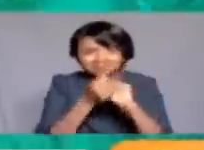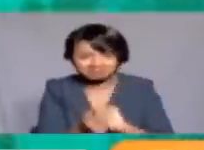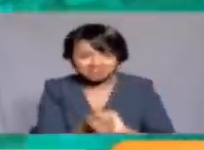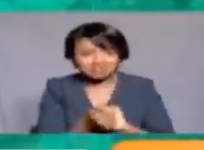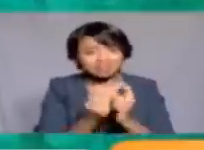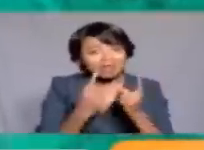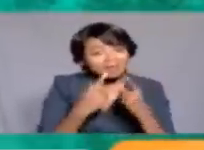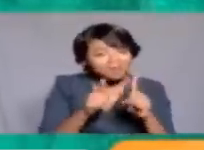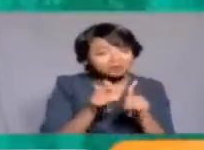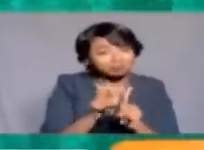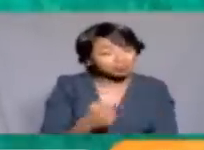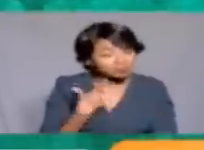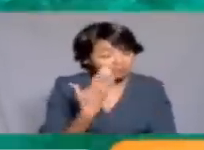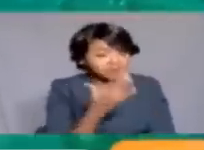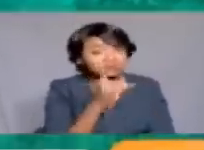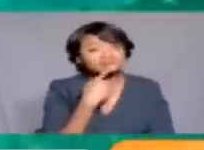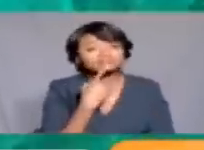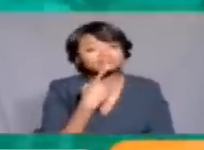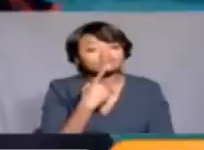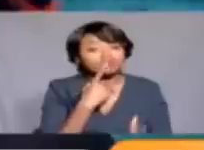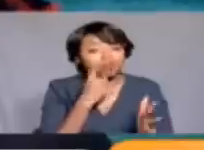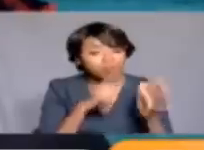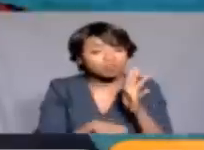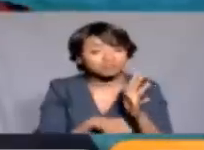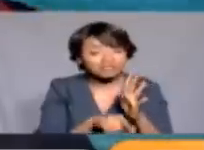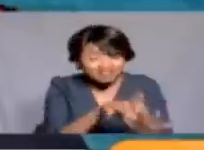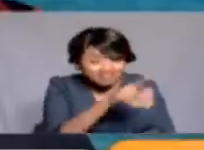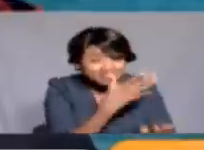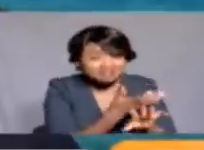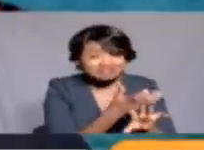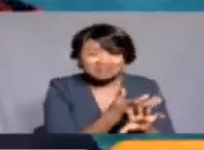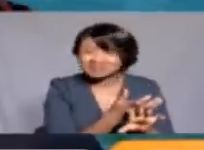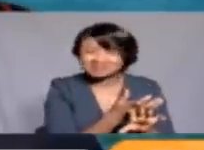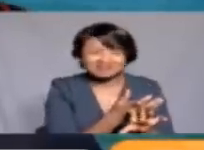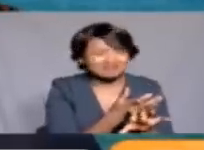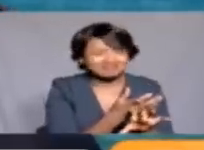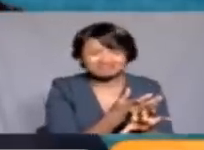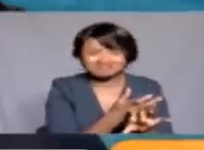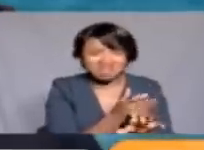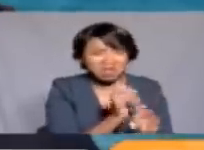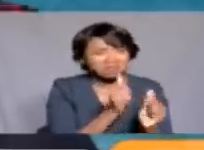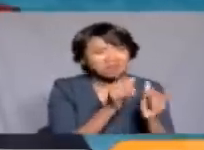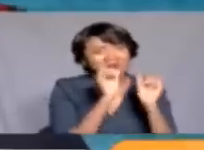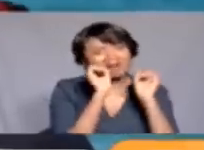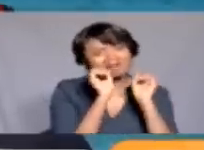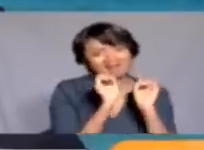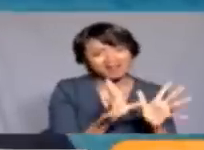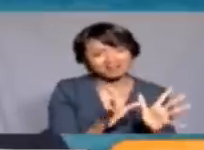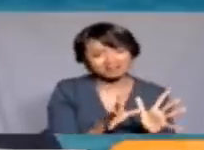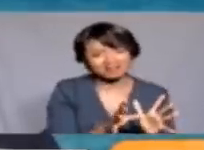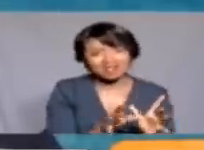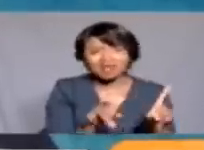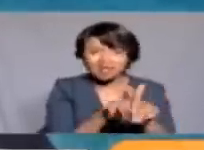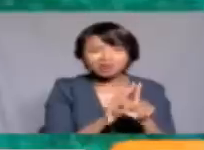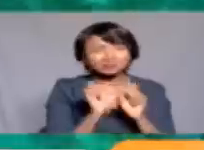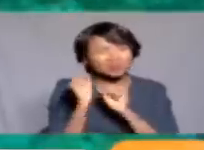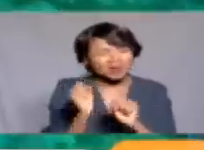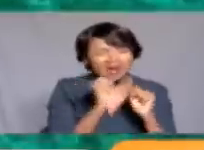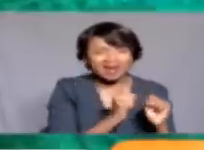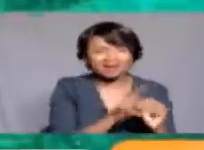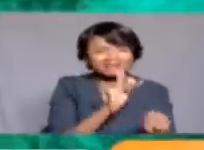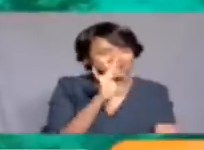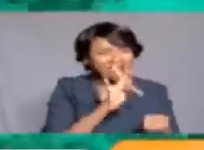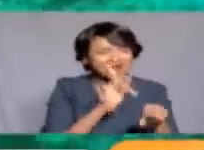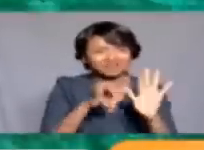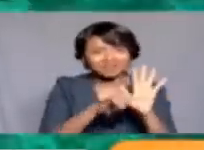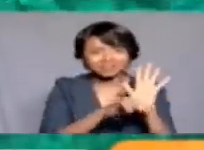for the most part, we found that the corals are still in a healthy state and have been able to cope with the stress.